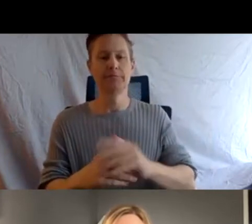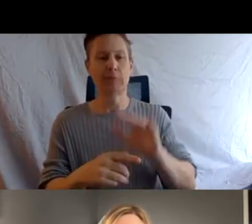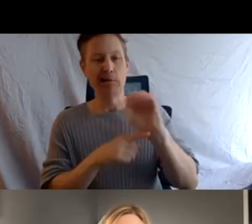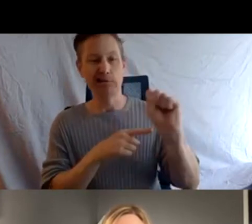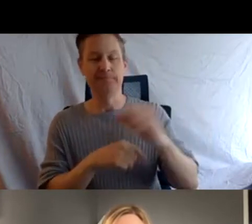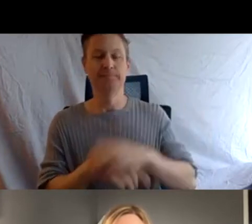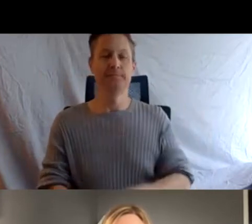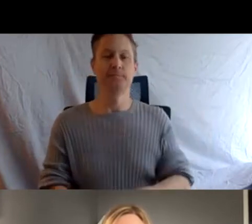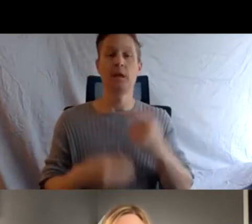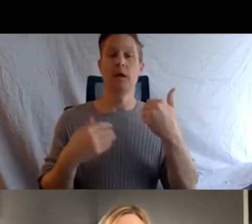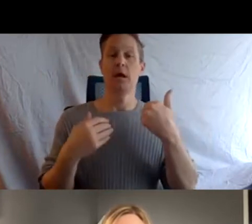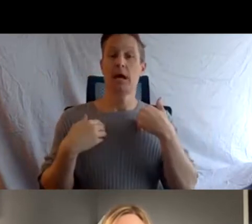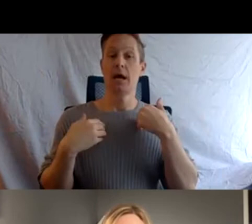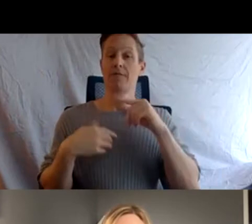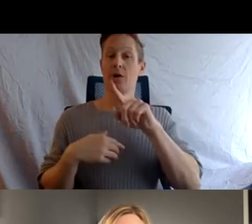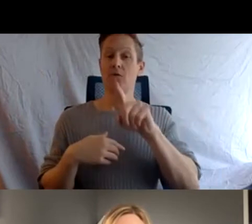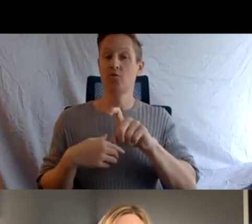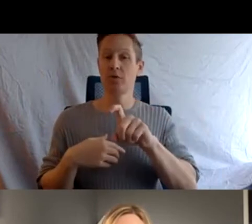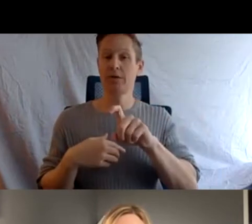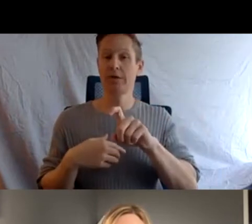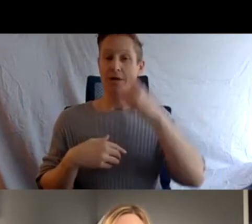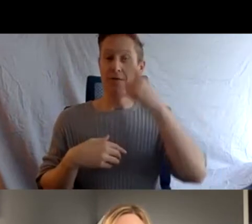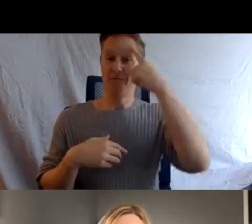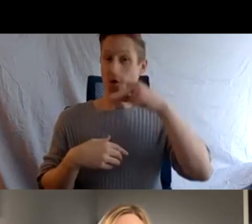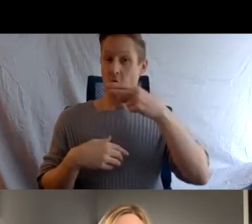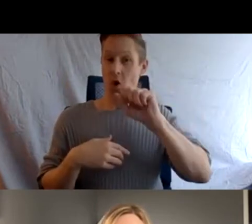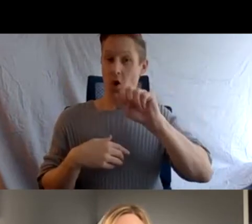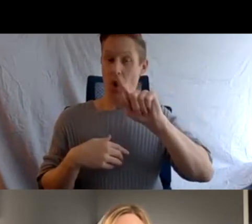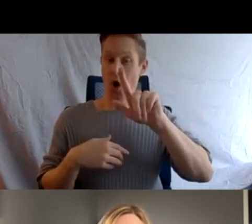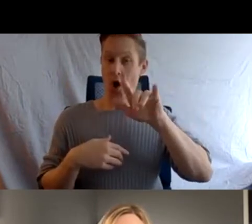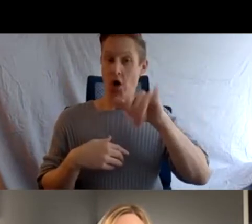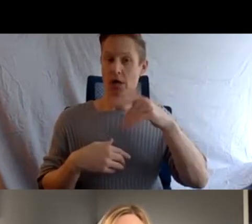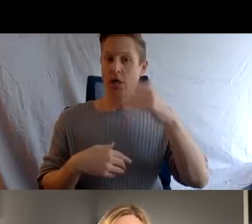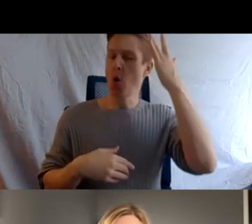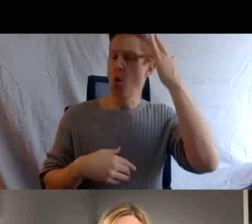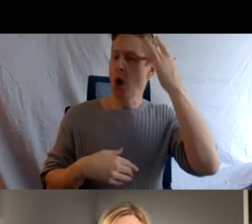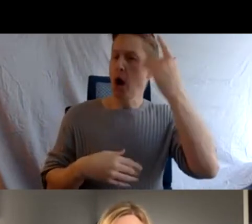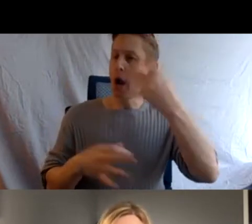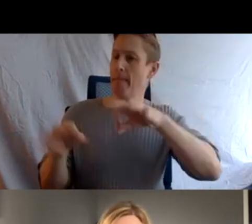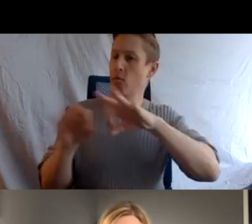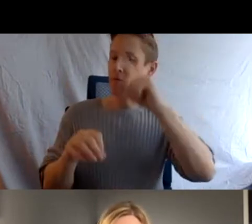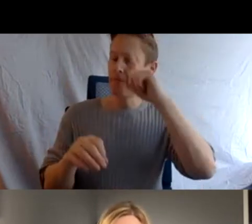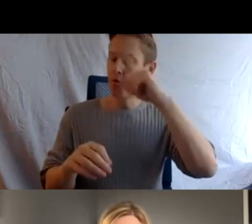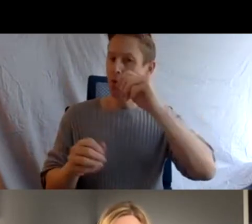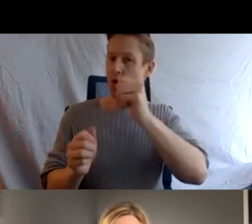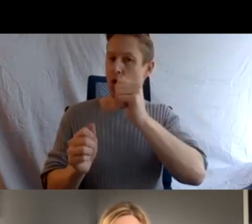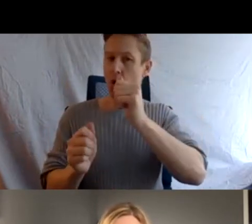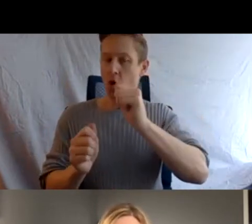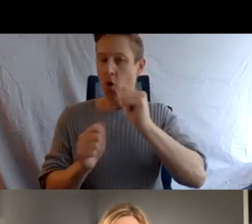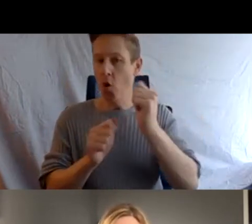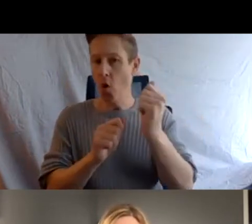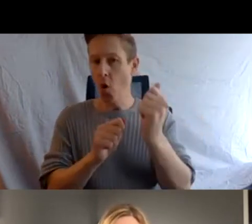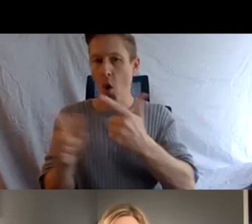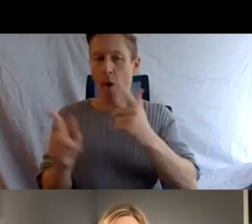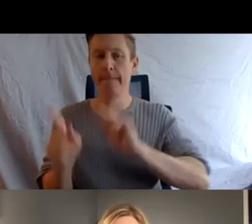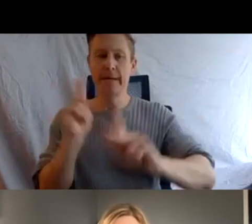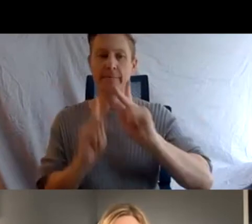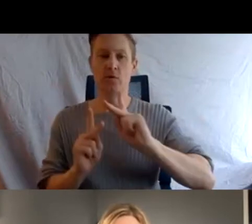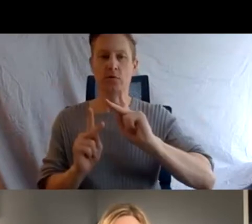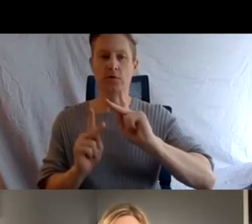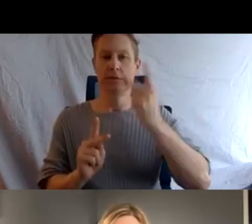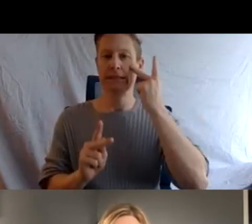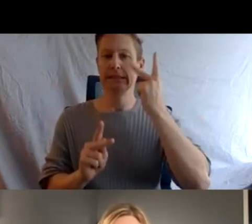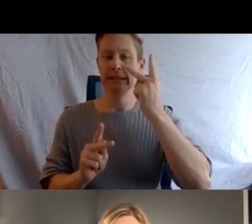So we have a question in for Hartley. Why do you think it's important for everyone, especially kids, to see a character like Ari